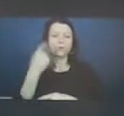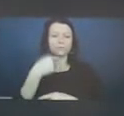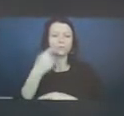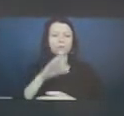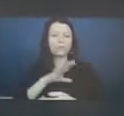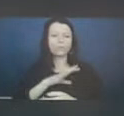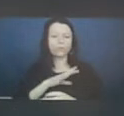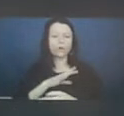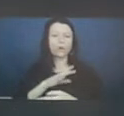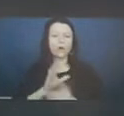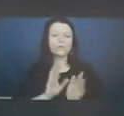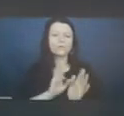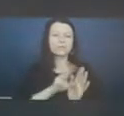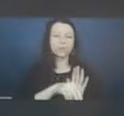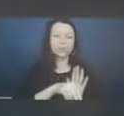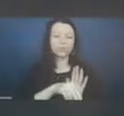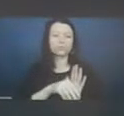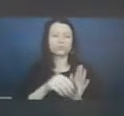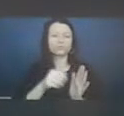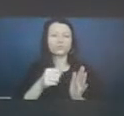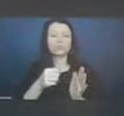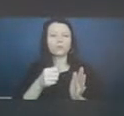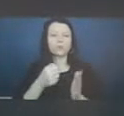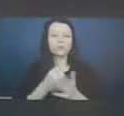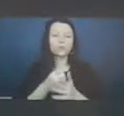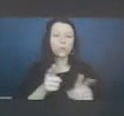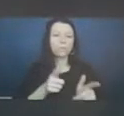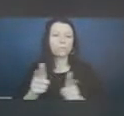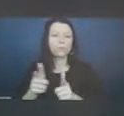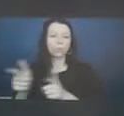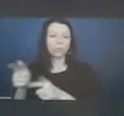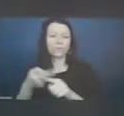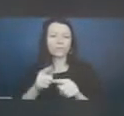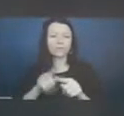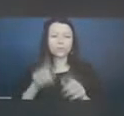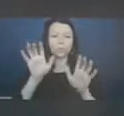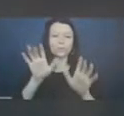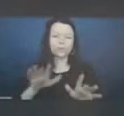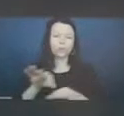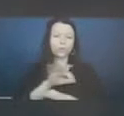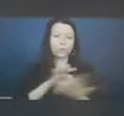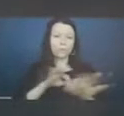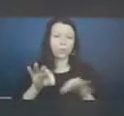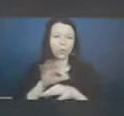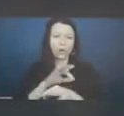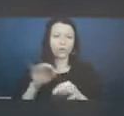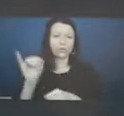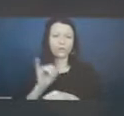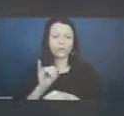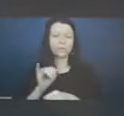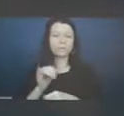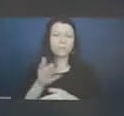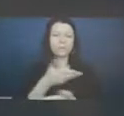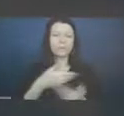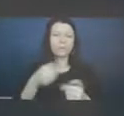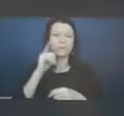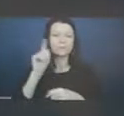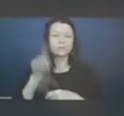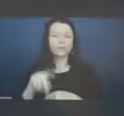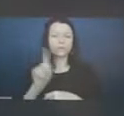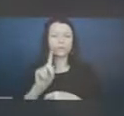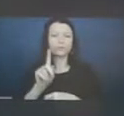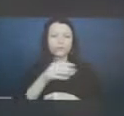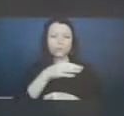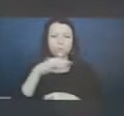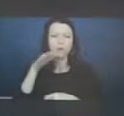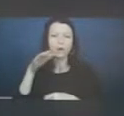take the floor. She was engaged in getting this draft law prepared. We are aware